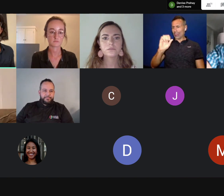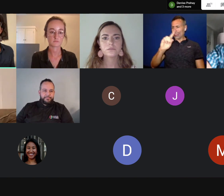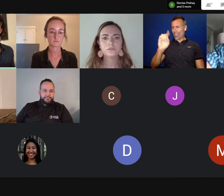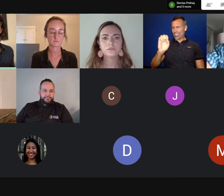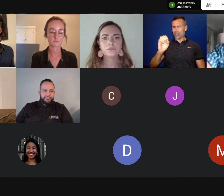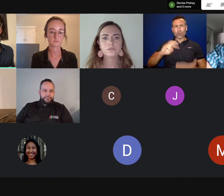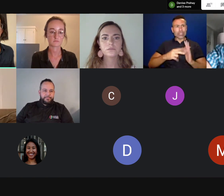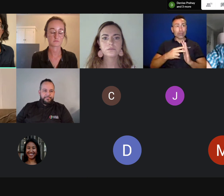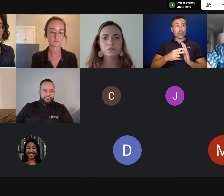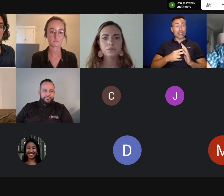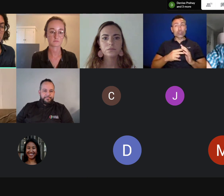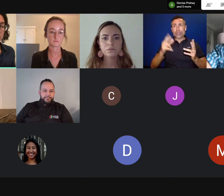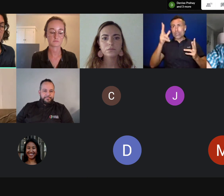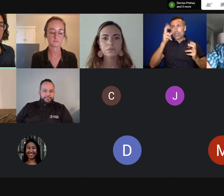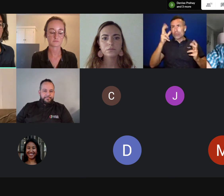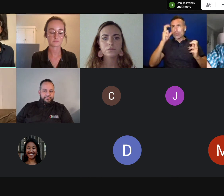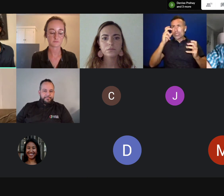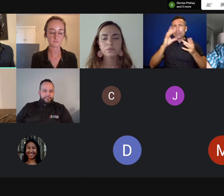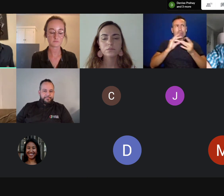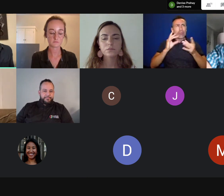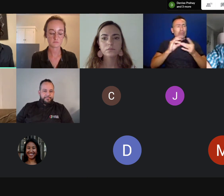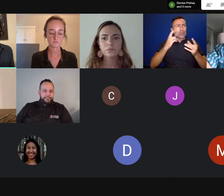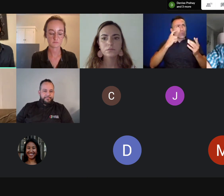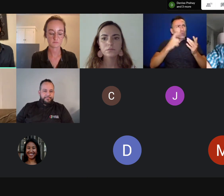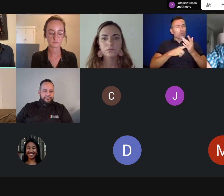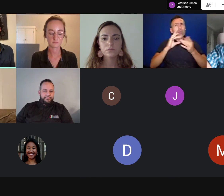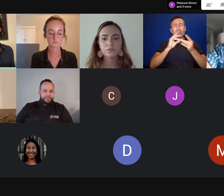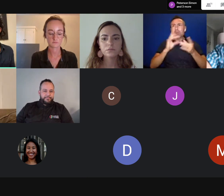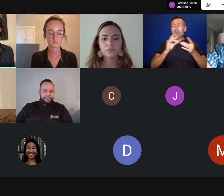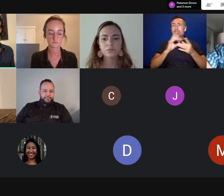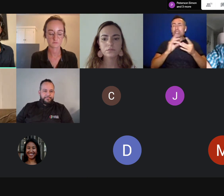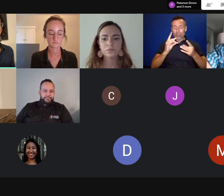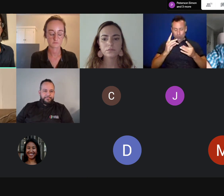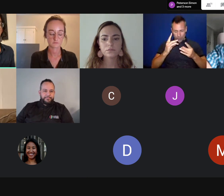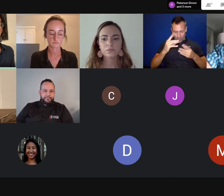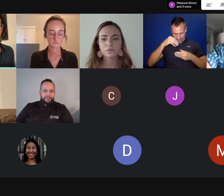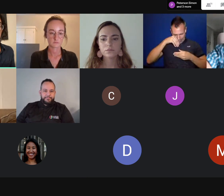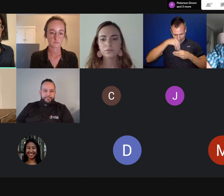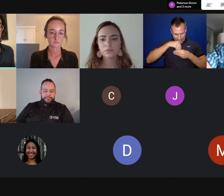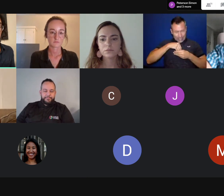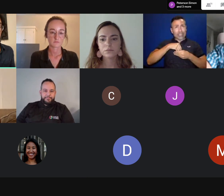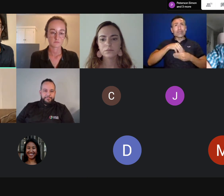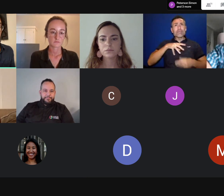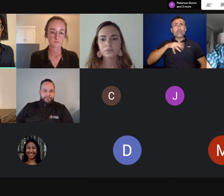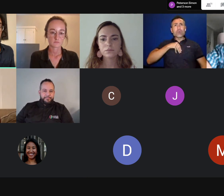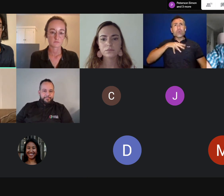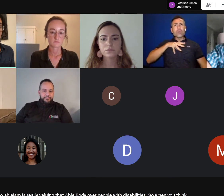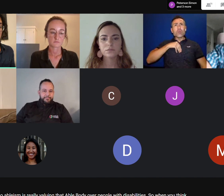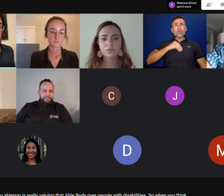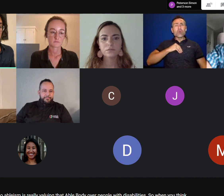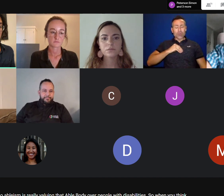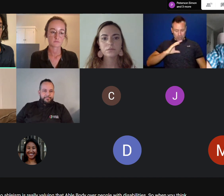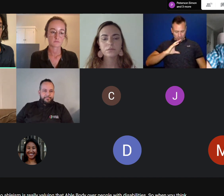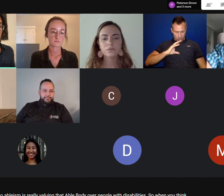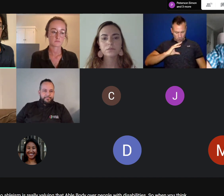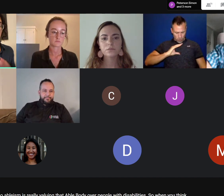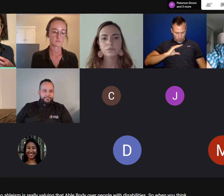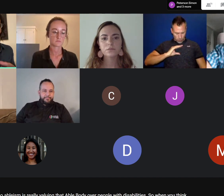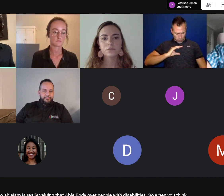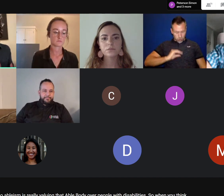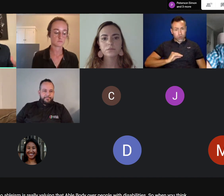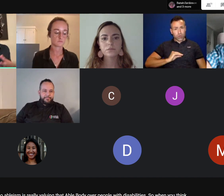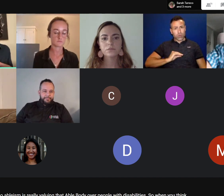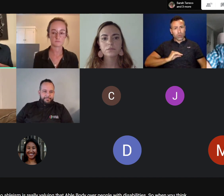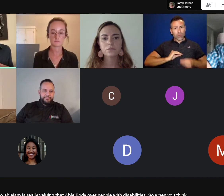person with a disability are less valuable and less worthy than people who are able-bodied. And when